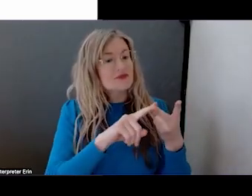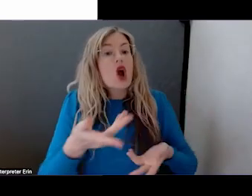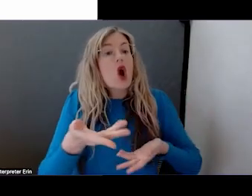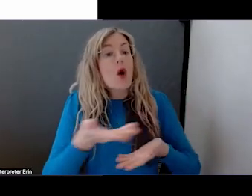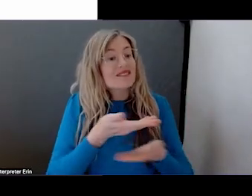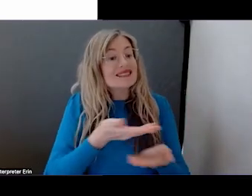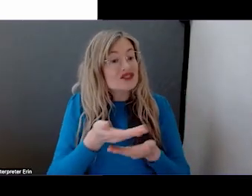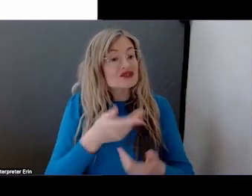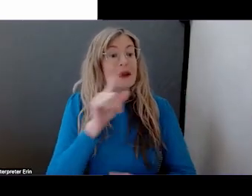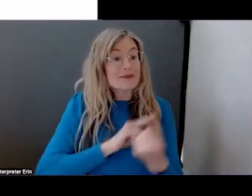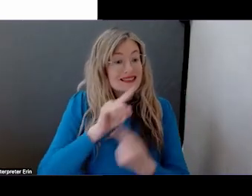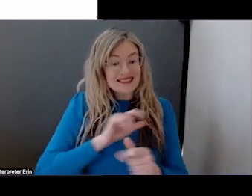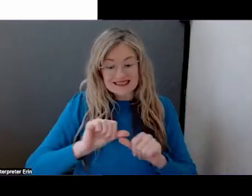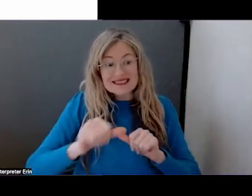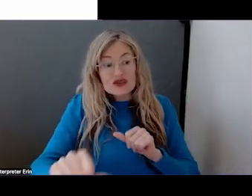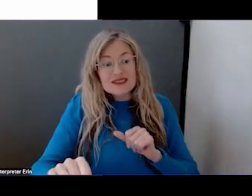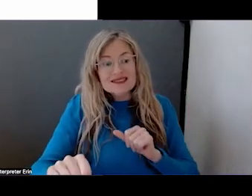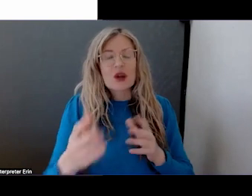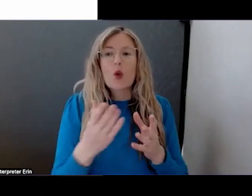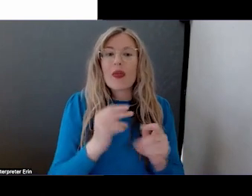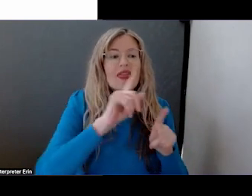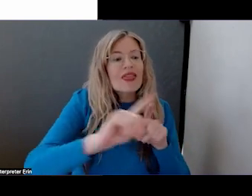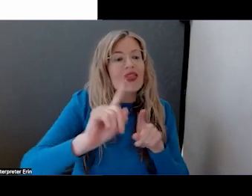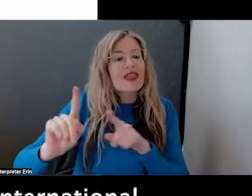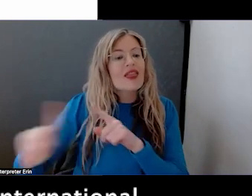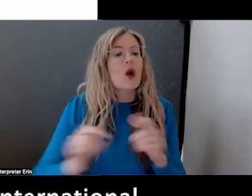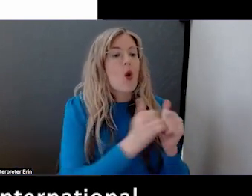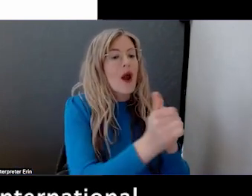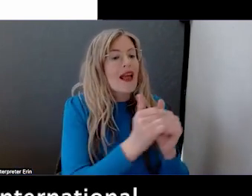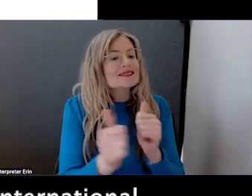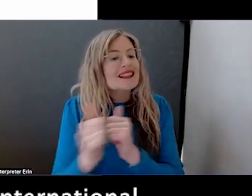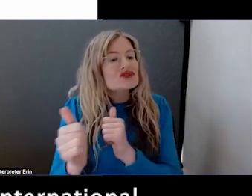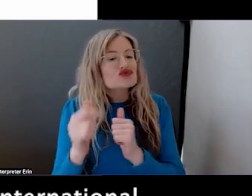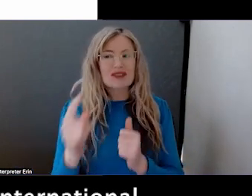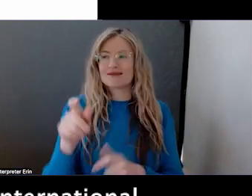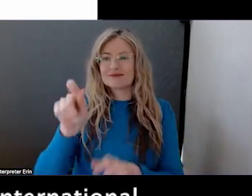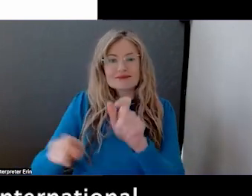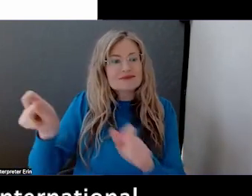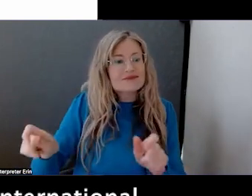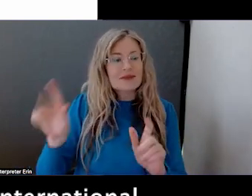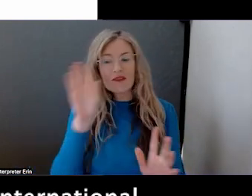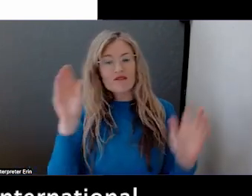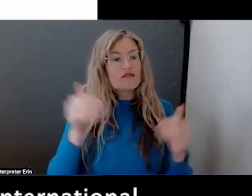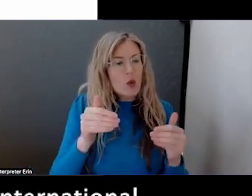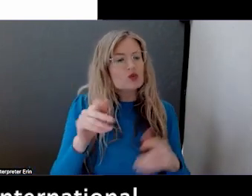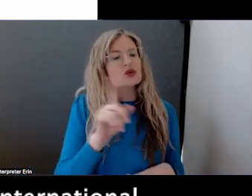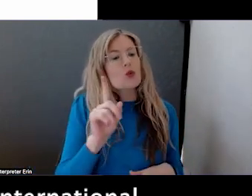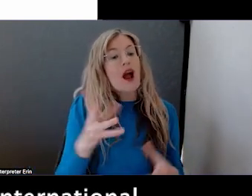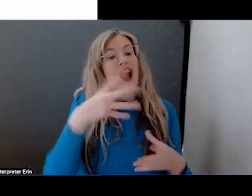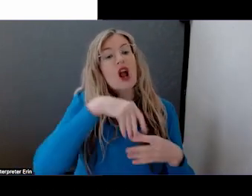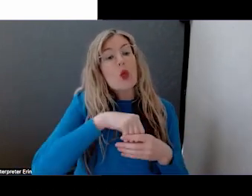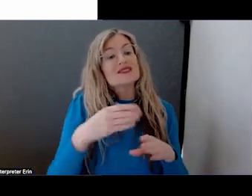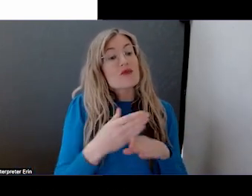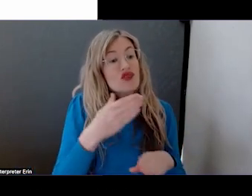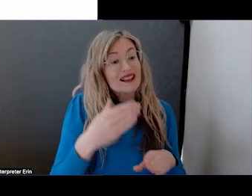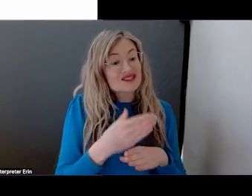meetings we held together with organisations and stakeholders, focusing on inclusive practice, leadership and international